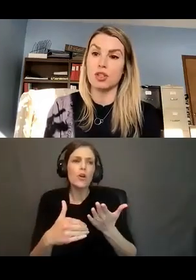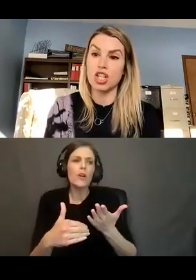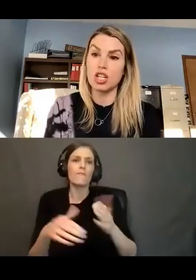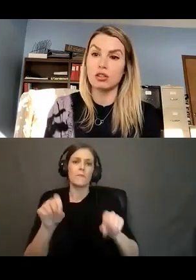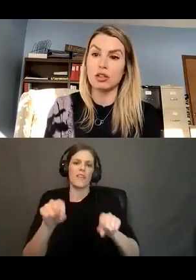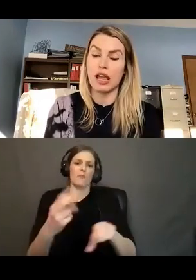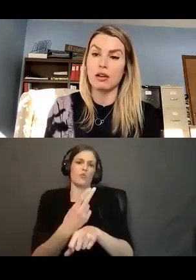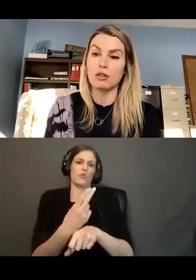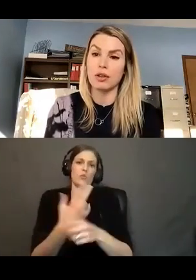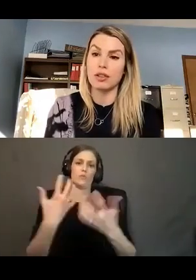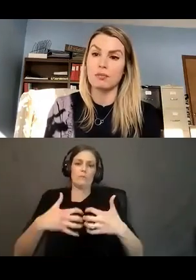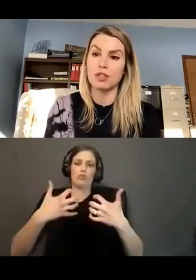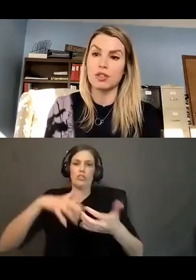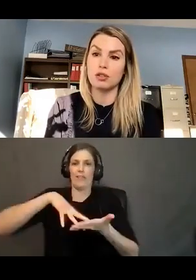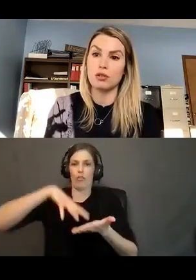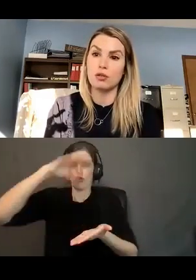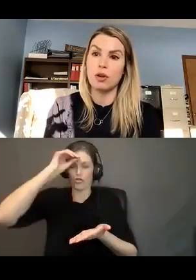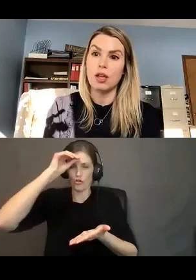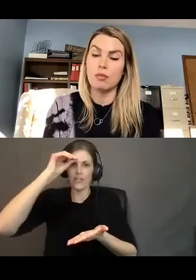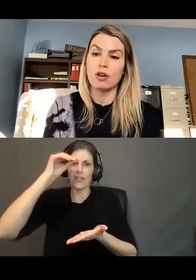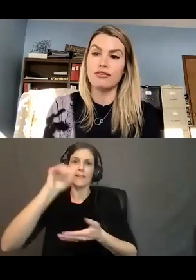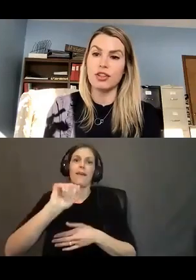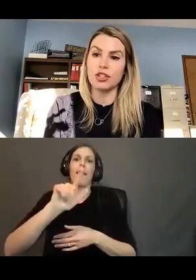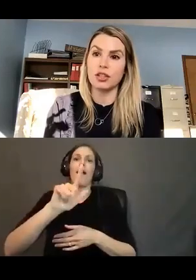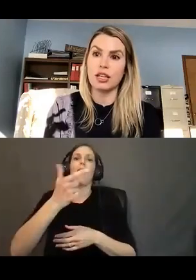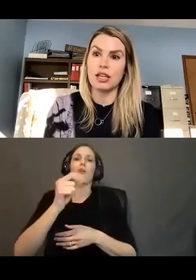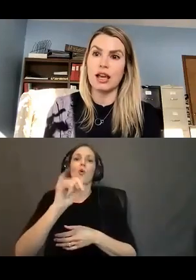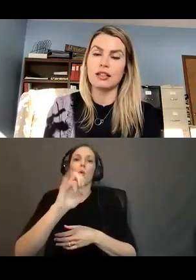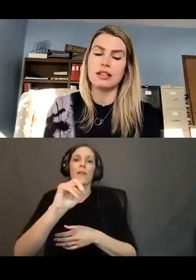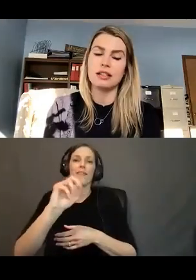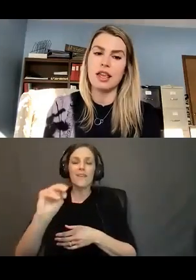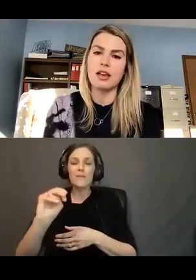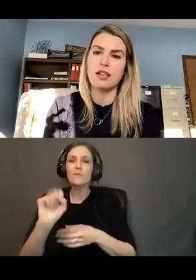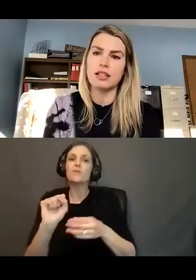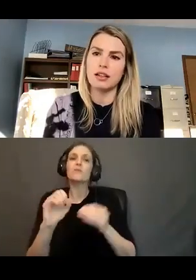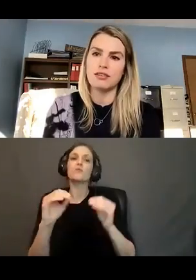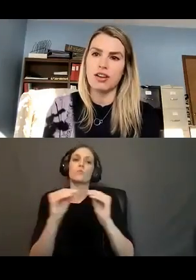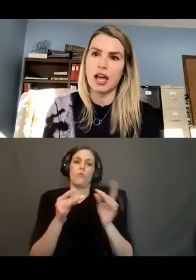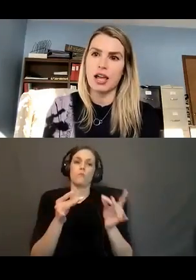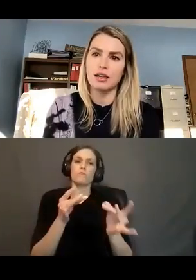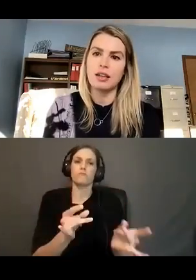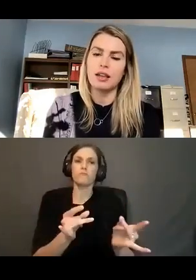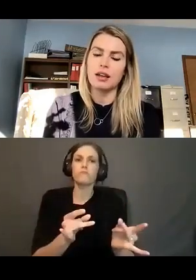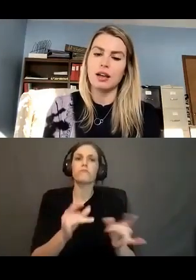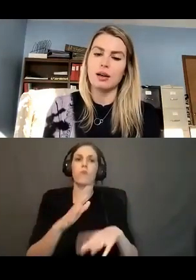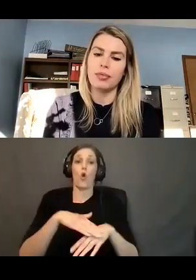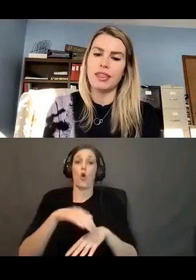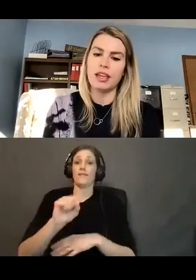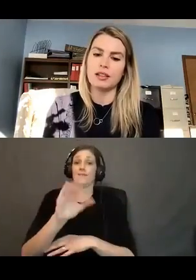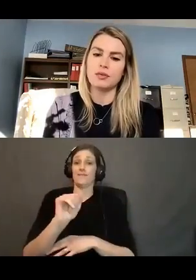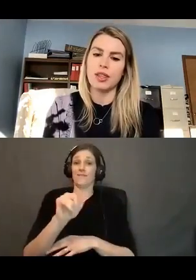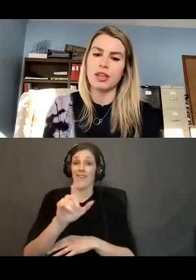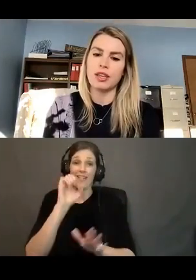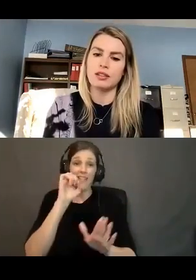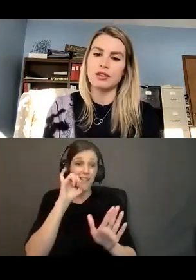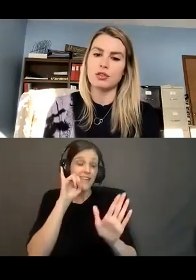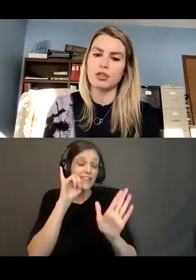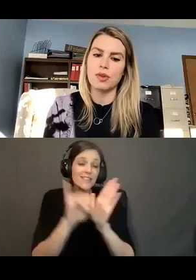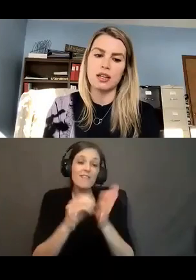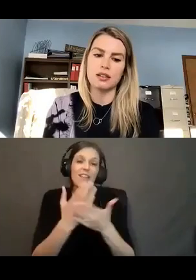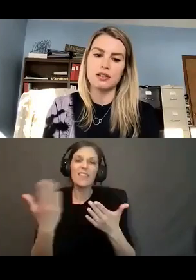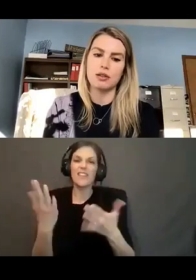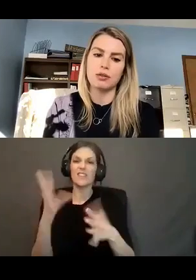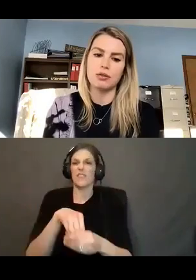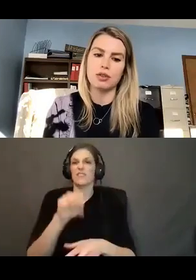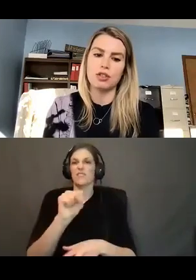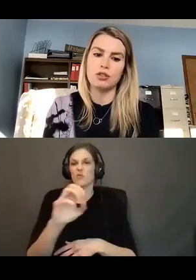like machine learning algorithms to more efficiently and at scale identify things within social